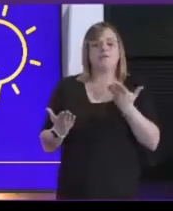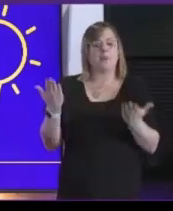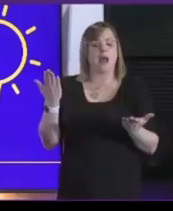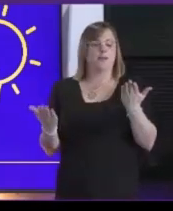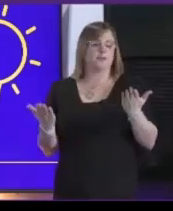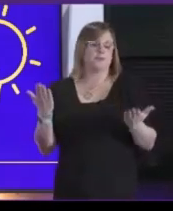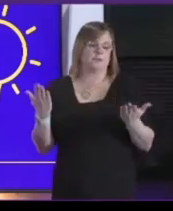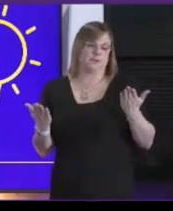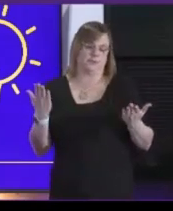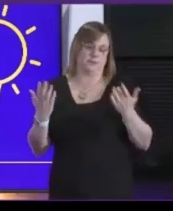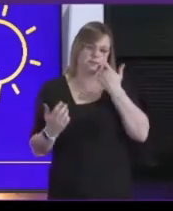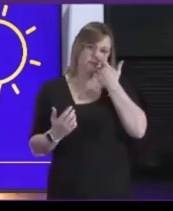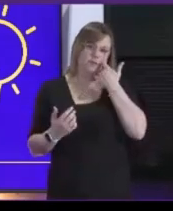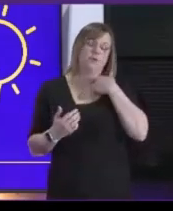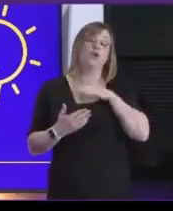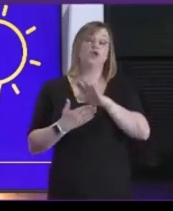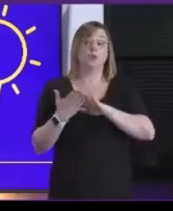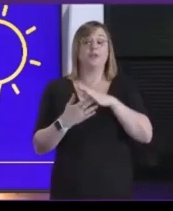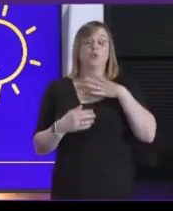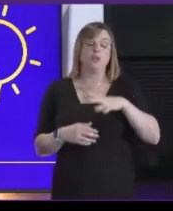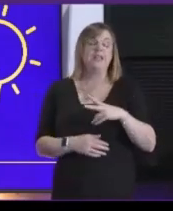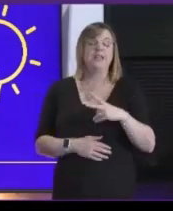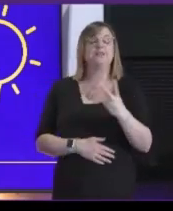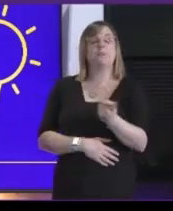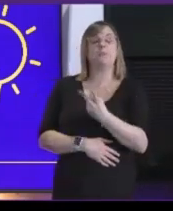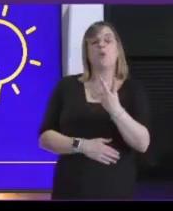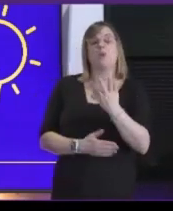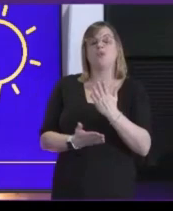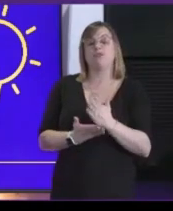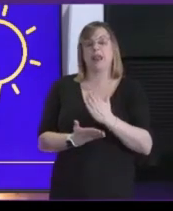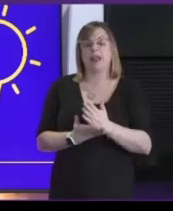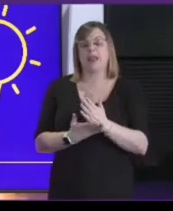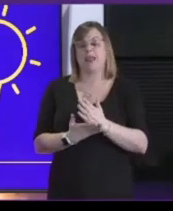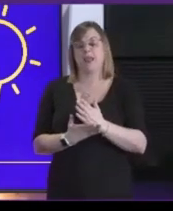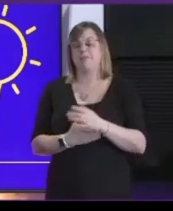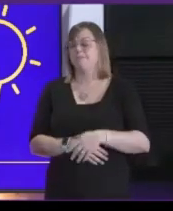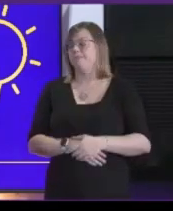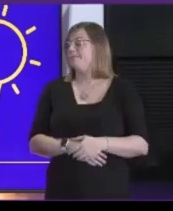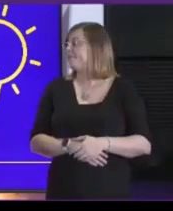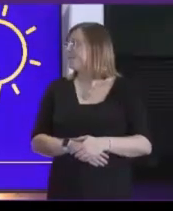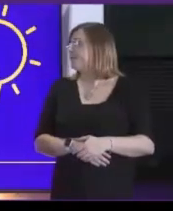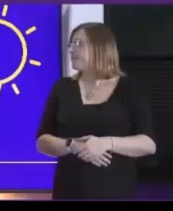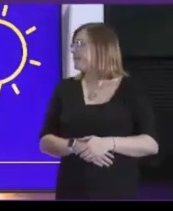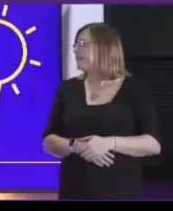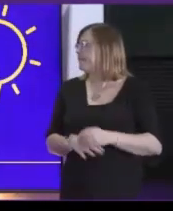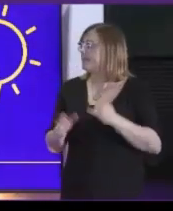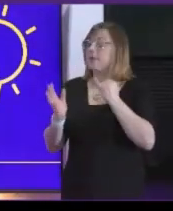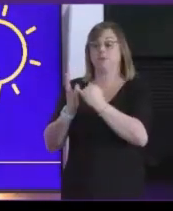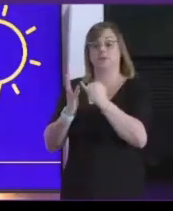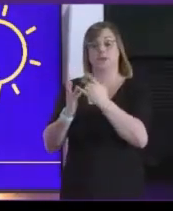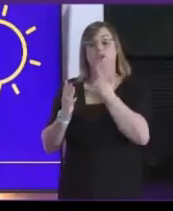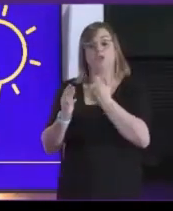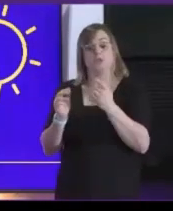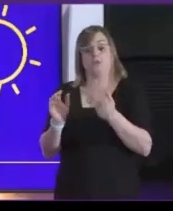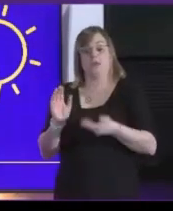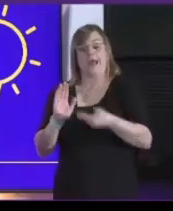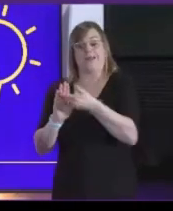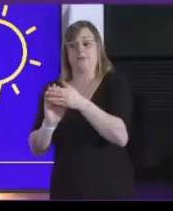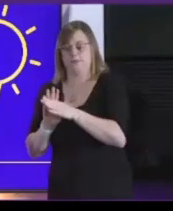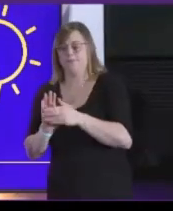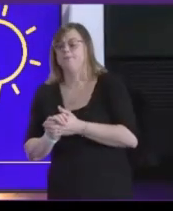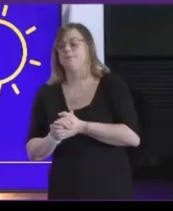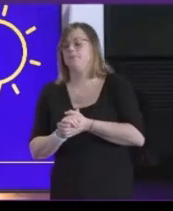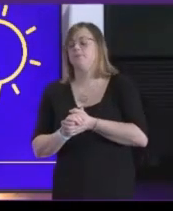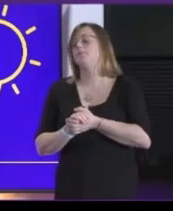think therefore you need the both of them to be, yeah. Susanna, may I just make a short comment?